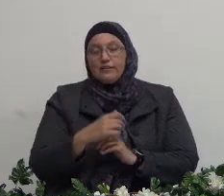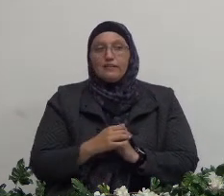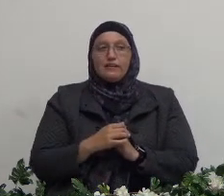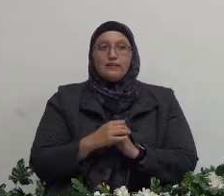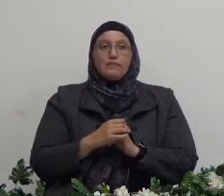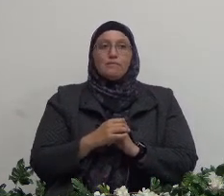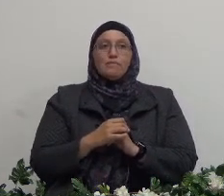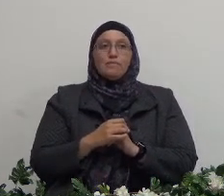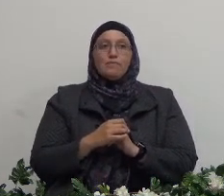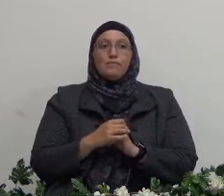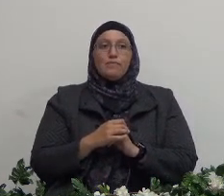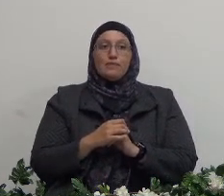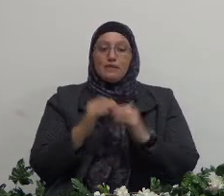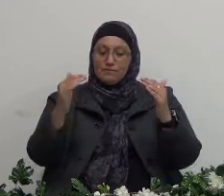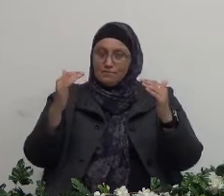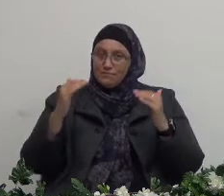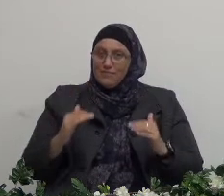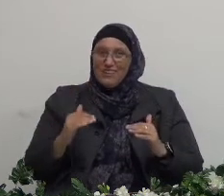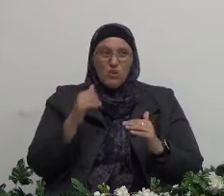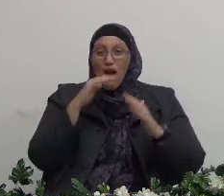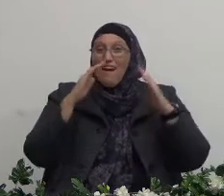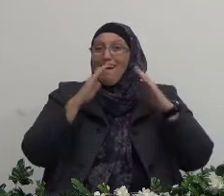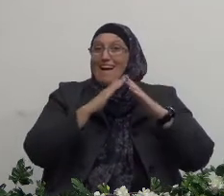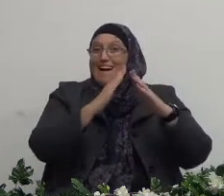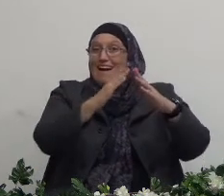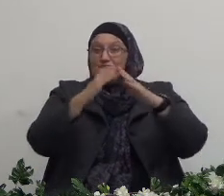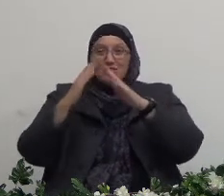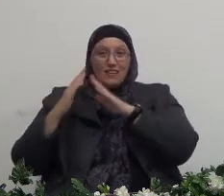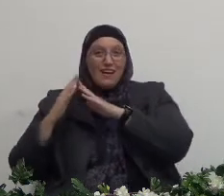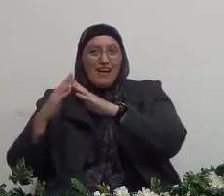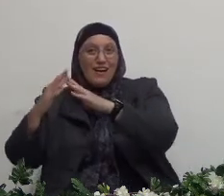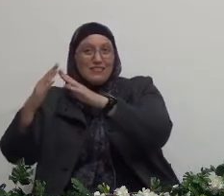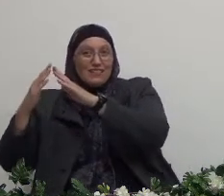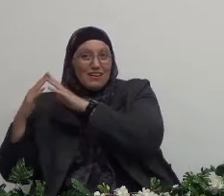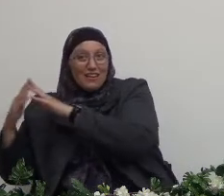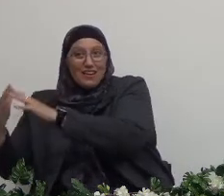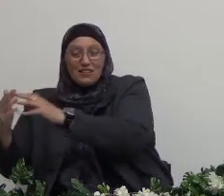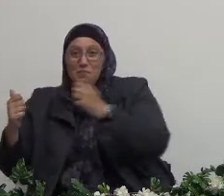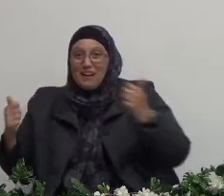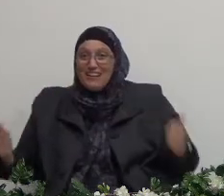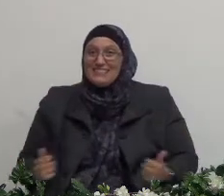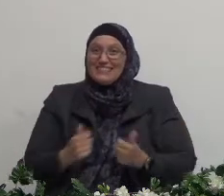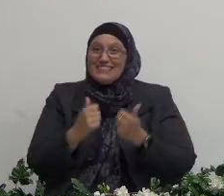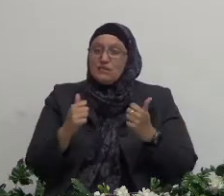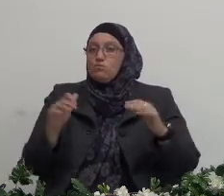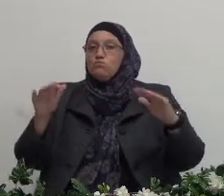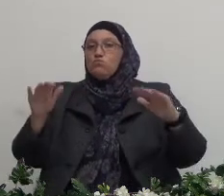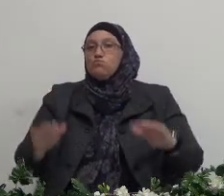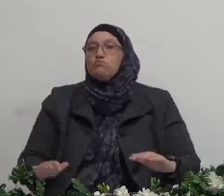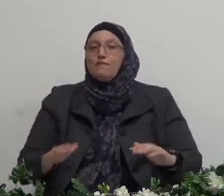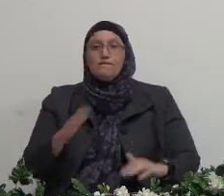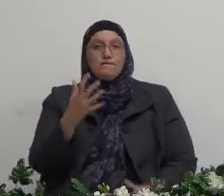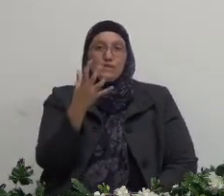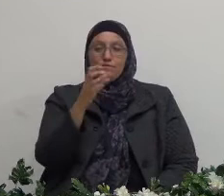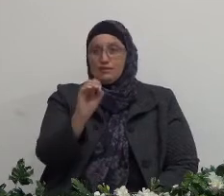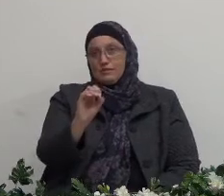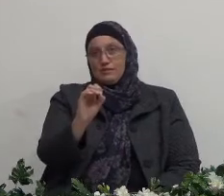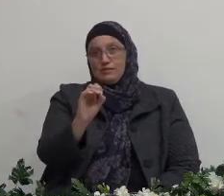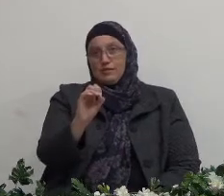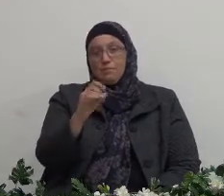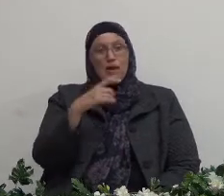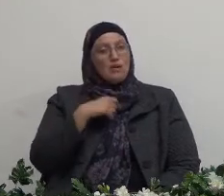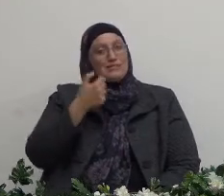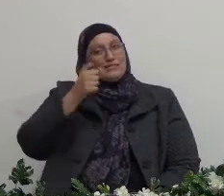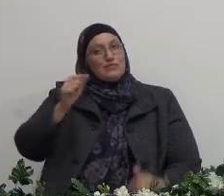suburban areas, especially where there is the domesticated areas where there are homes, it may get a bit dangerous, so they brought the speed down